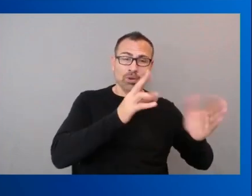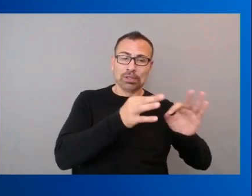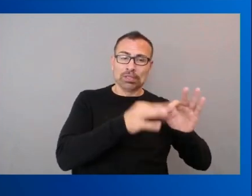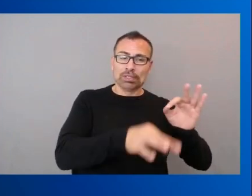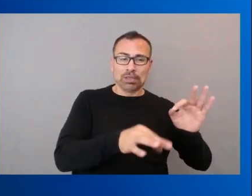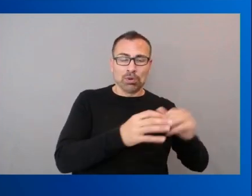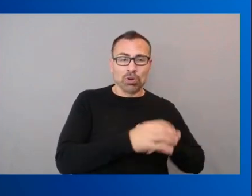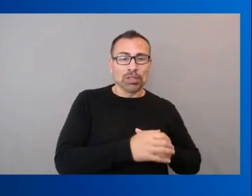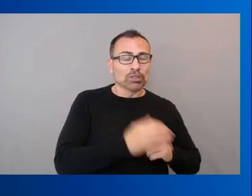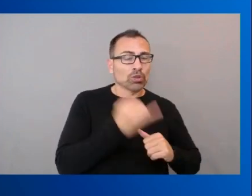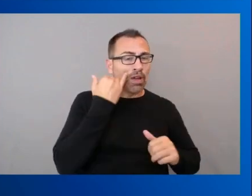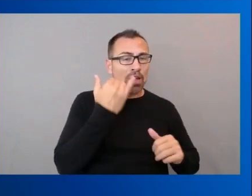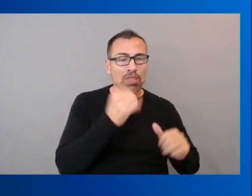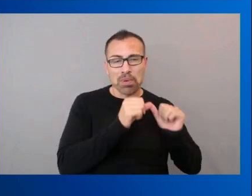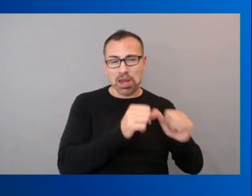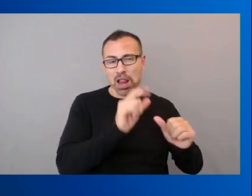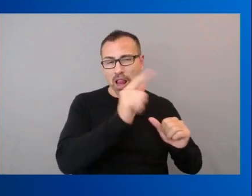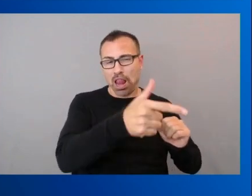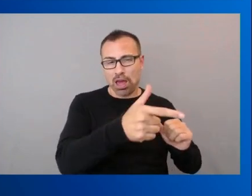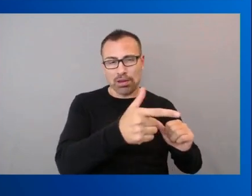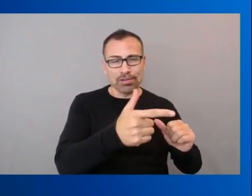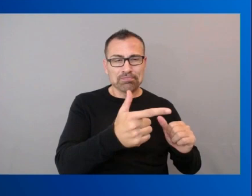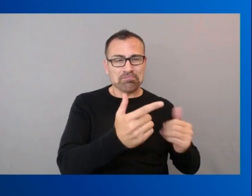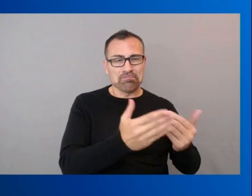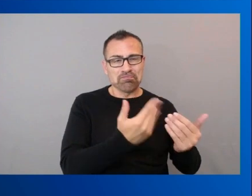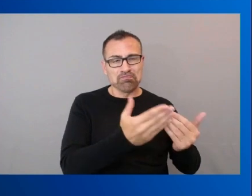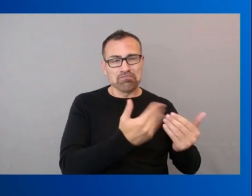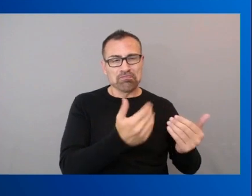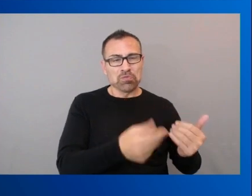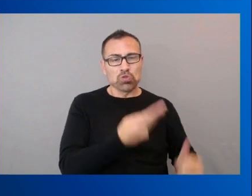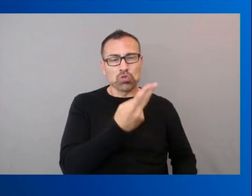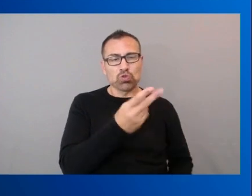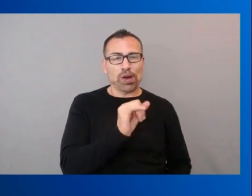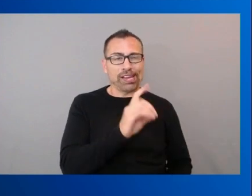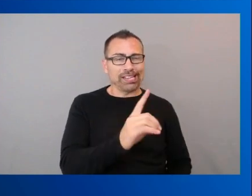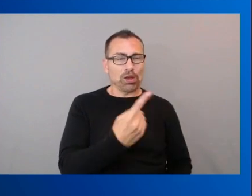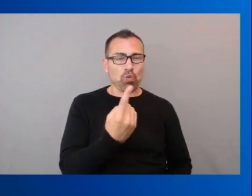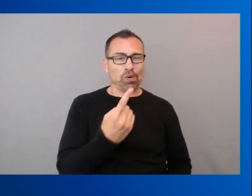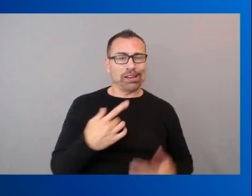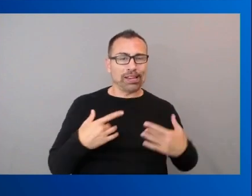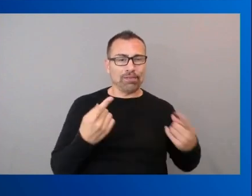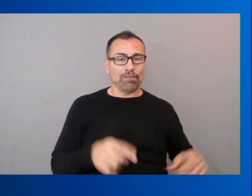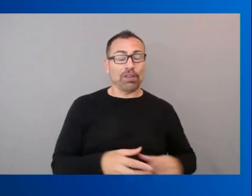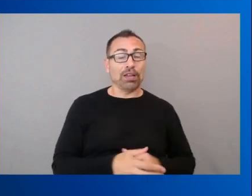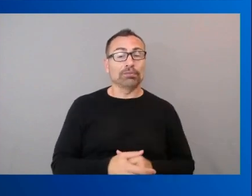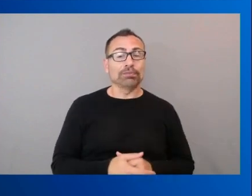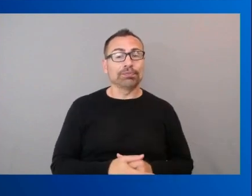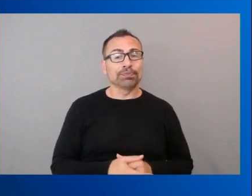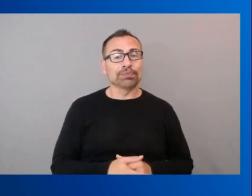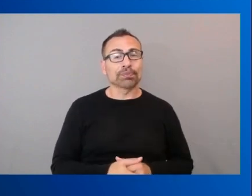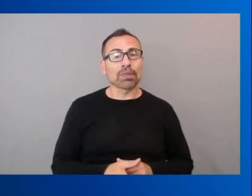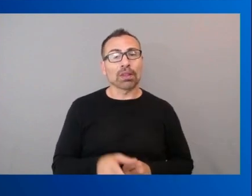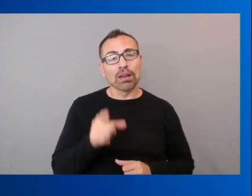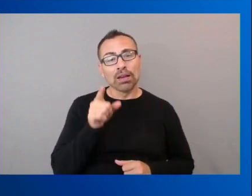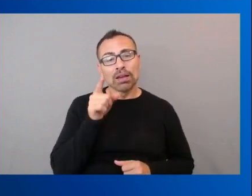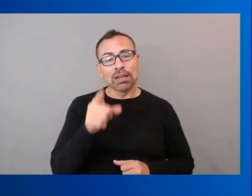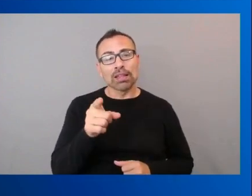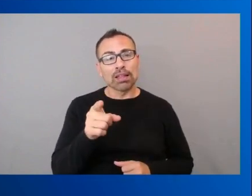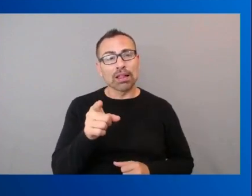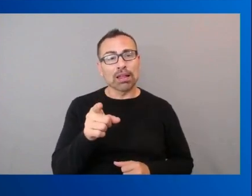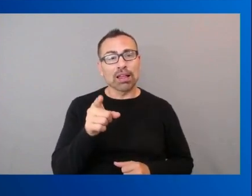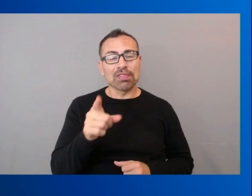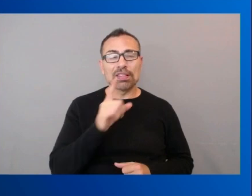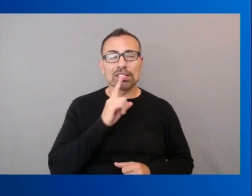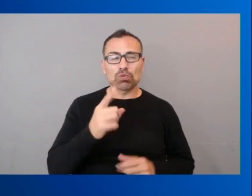time, there's not a lot for me to maintain because it's just two IDs and an event. I like to think of this as a pull model because consumers pull